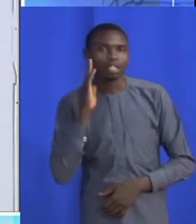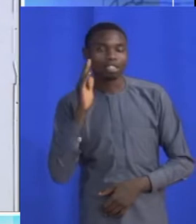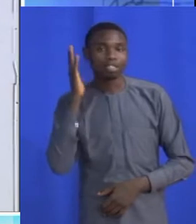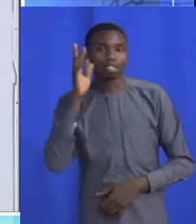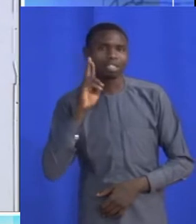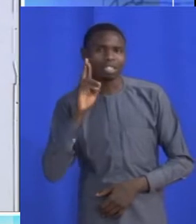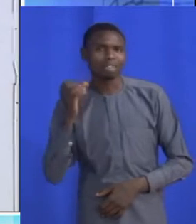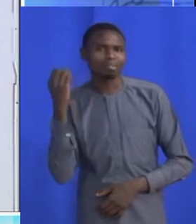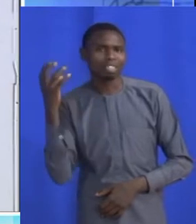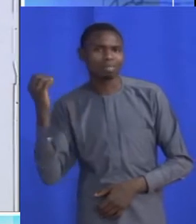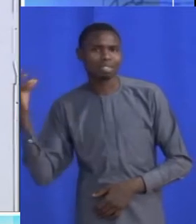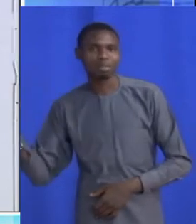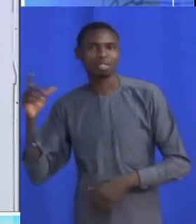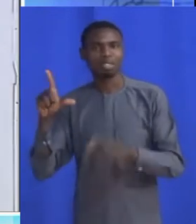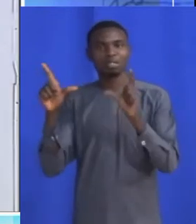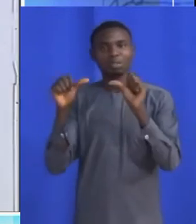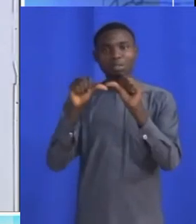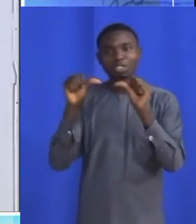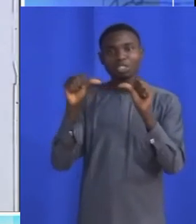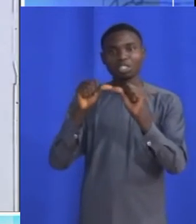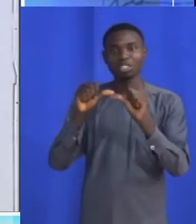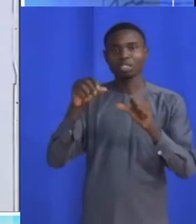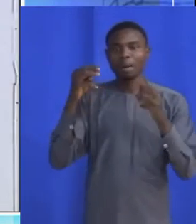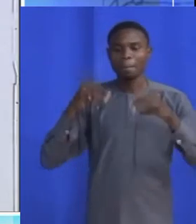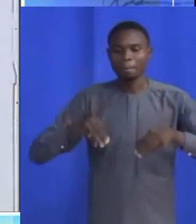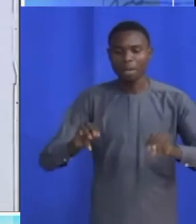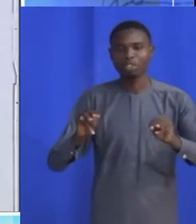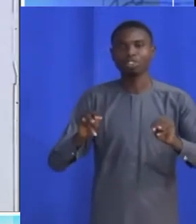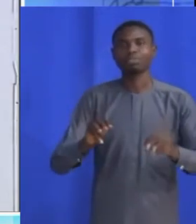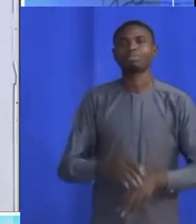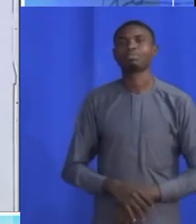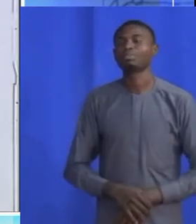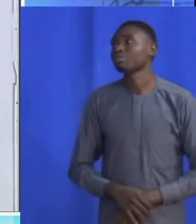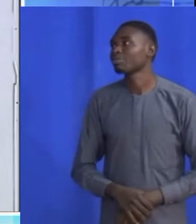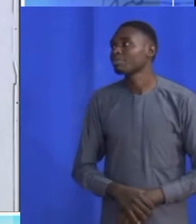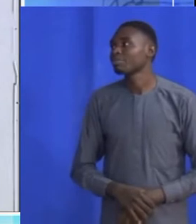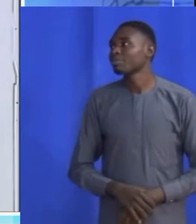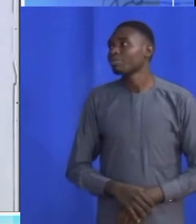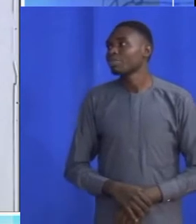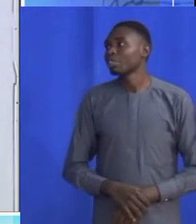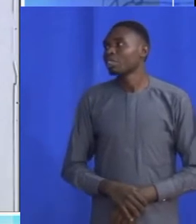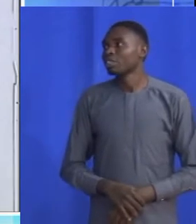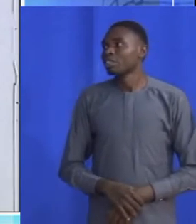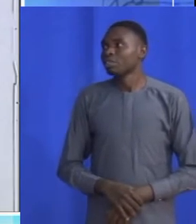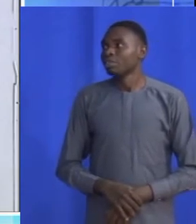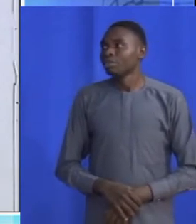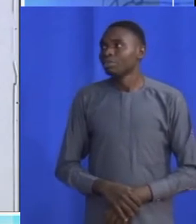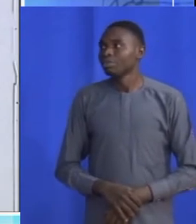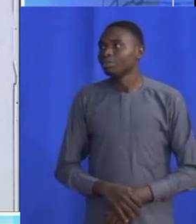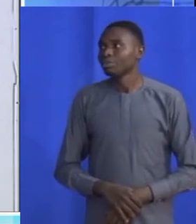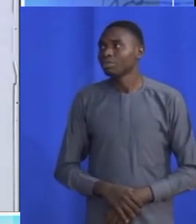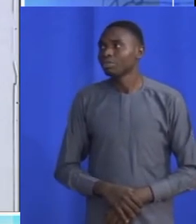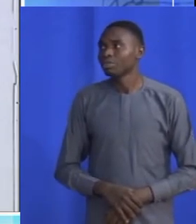anything arbitrarily apart from what the law gives you the power to do. You are a custodian of power given to